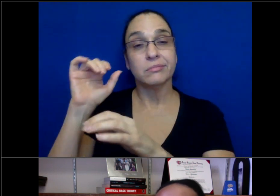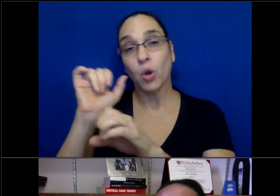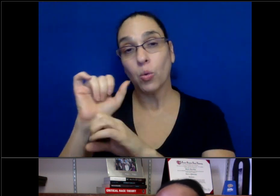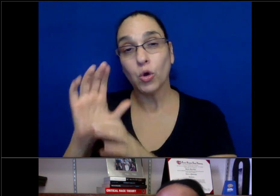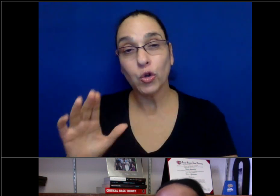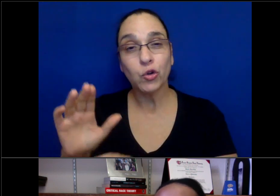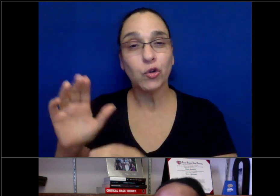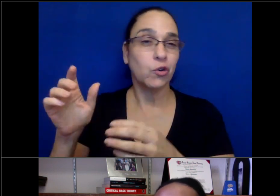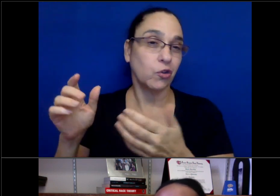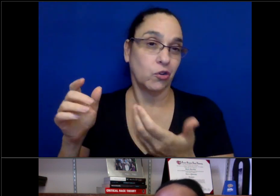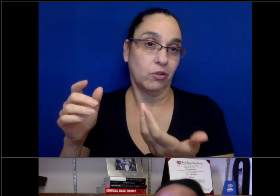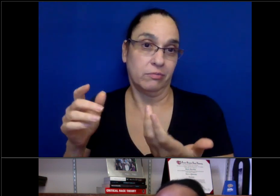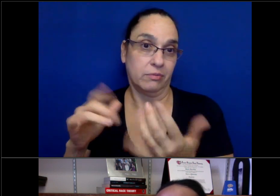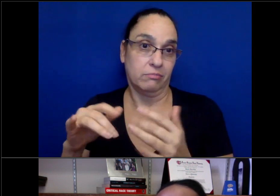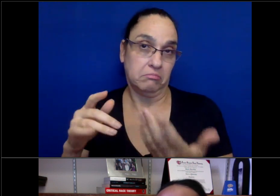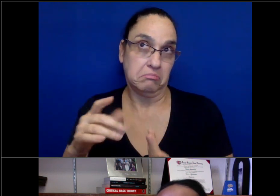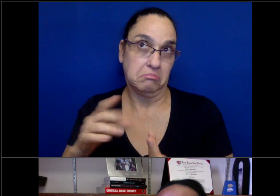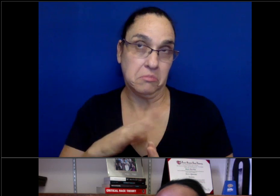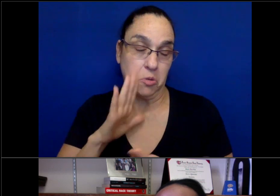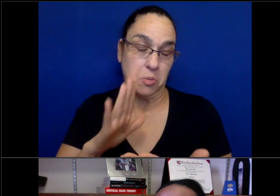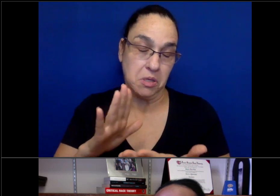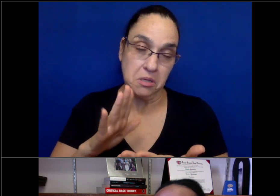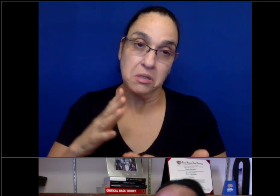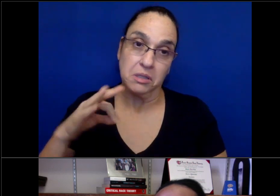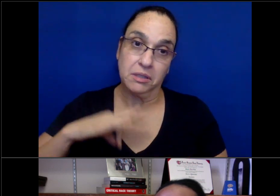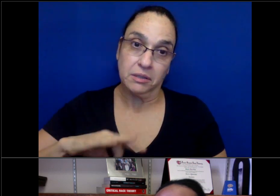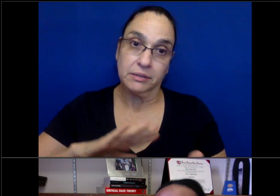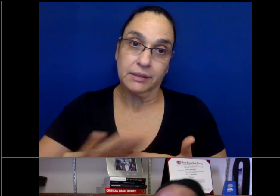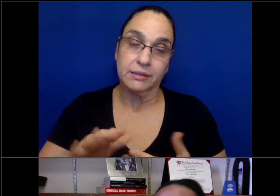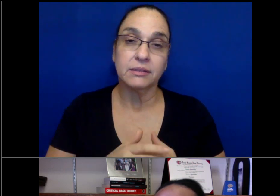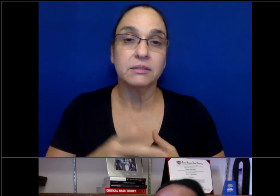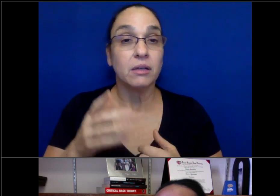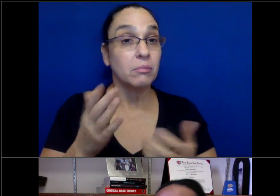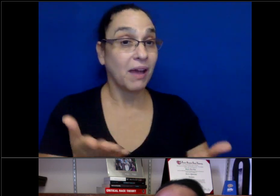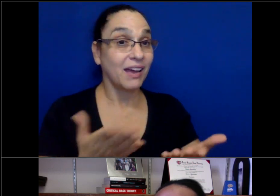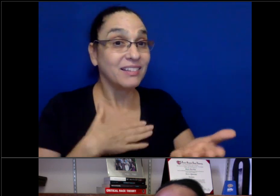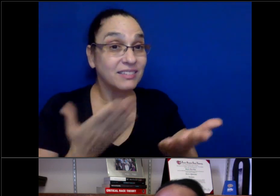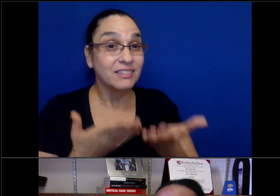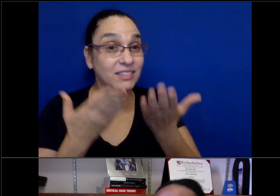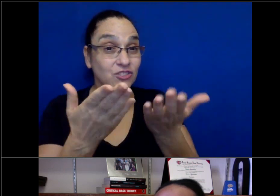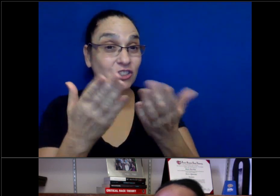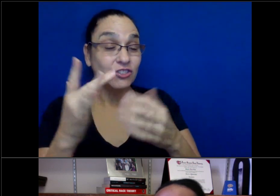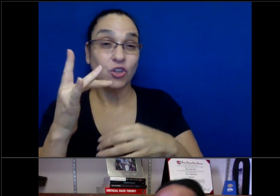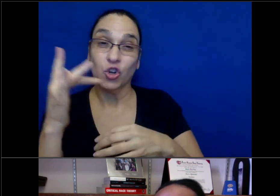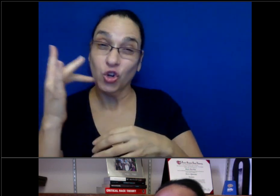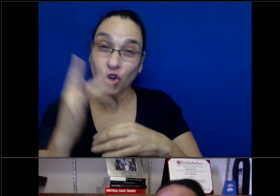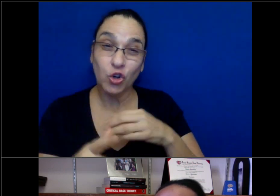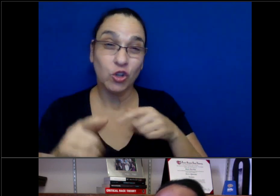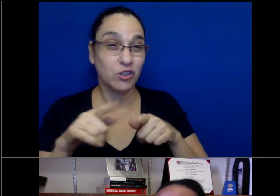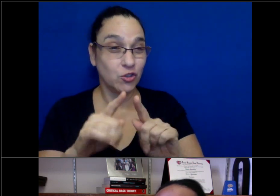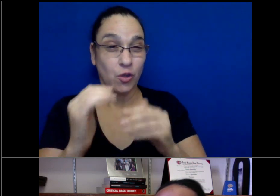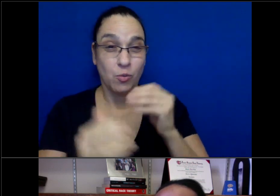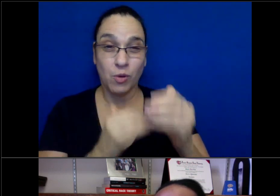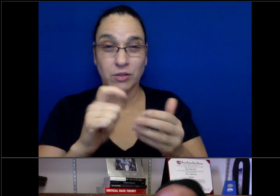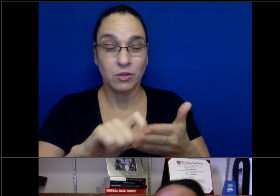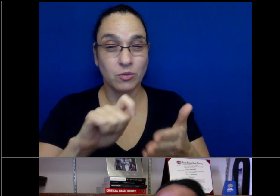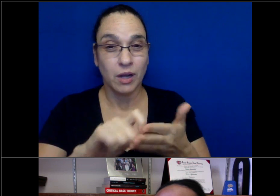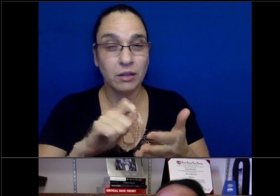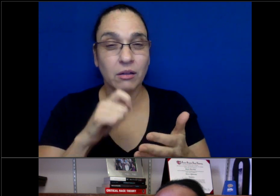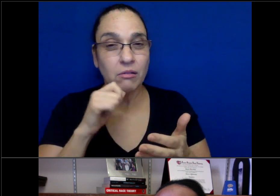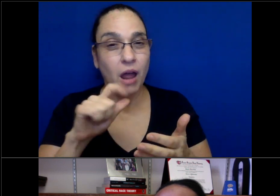Right, I'd say also as early as possible. Very often, maybe especially early on, you don't have to write full-blown papers. It